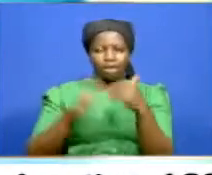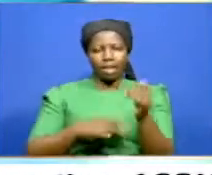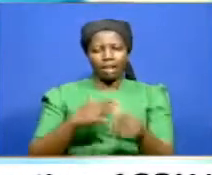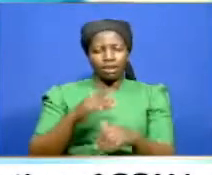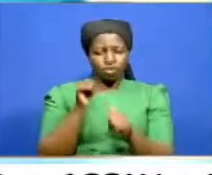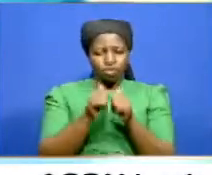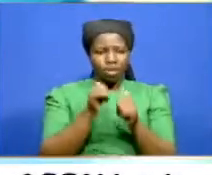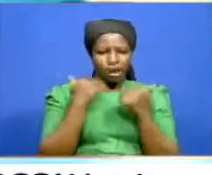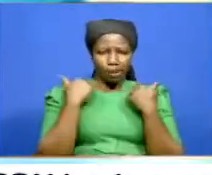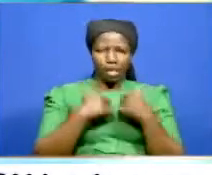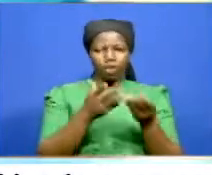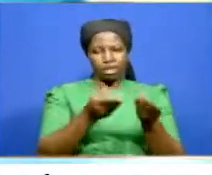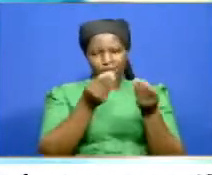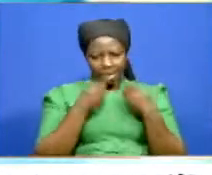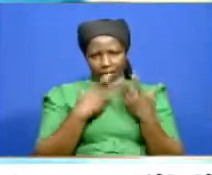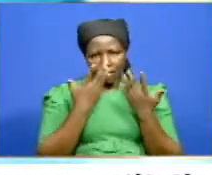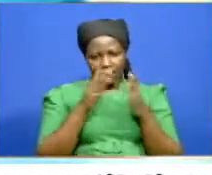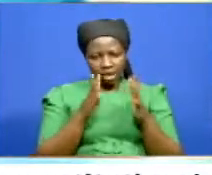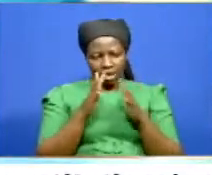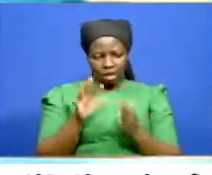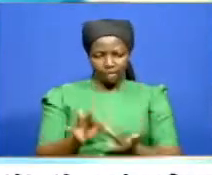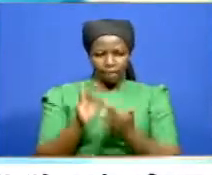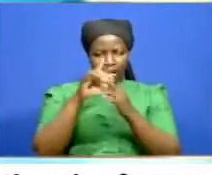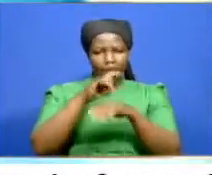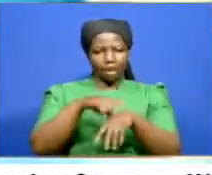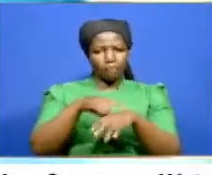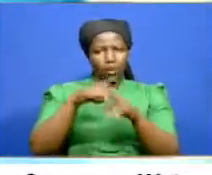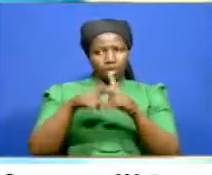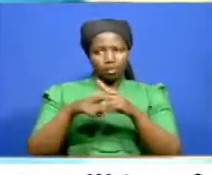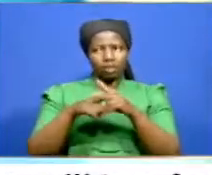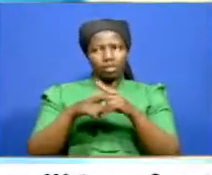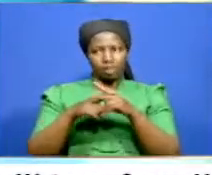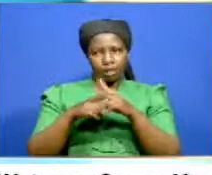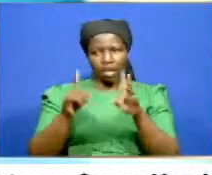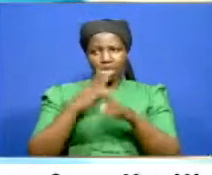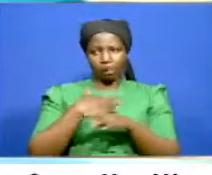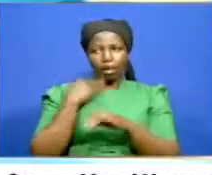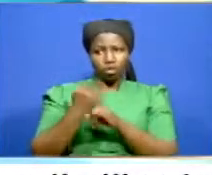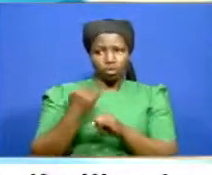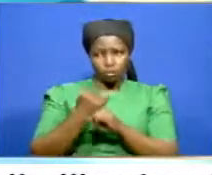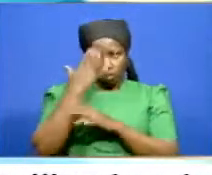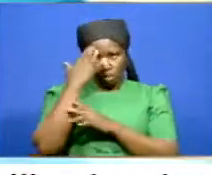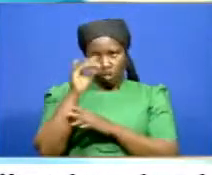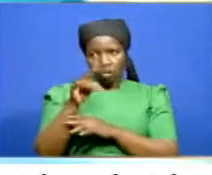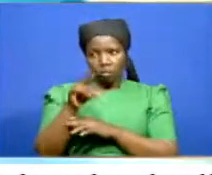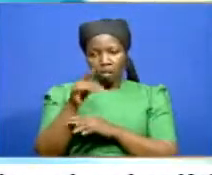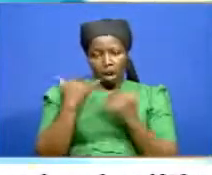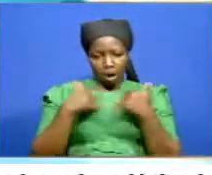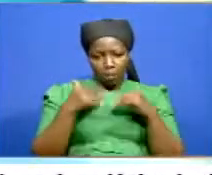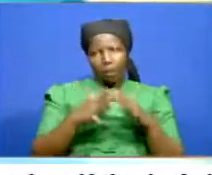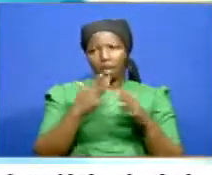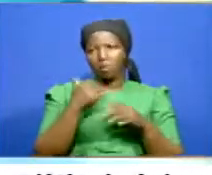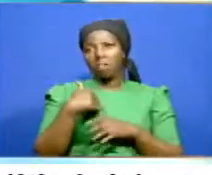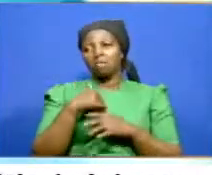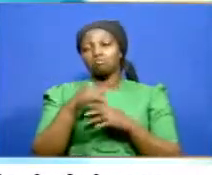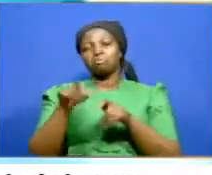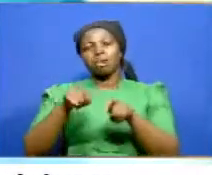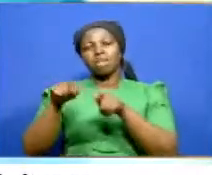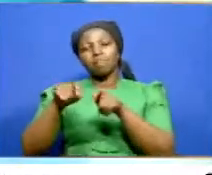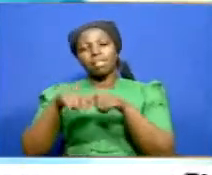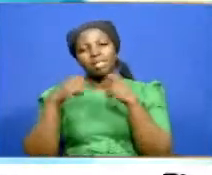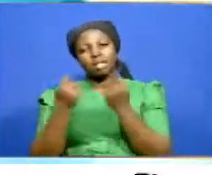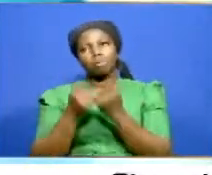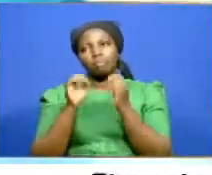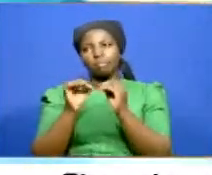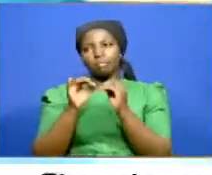mm-hmm. especially while I was starting out my career. Because, I mean, being a player and you don't even have a management team to maybe try and manage your affairs, you don't even